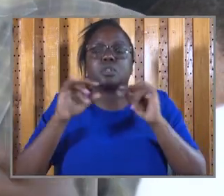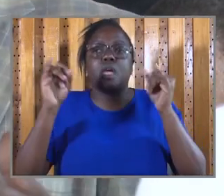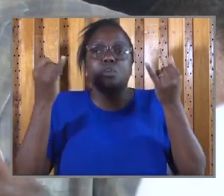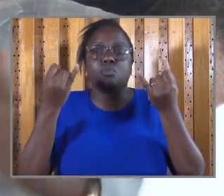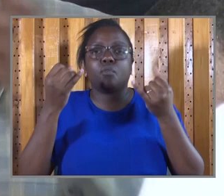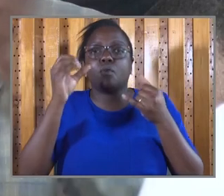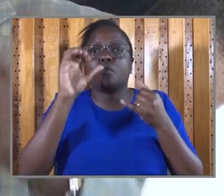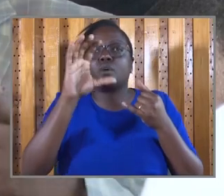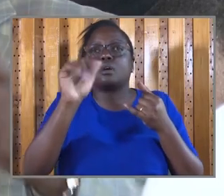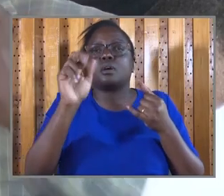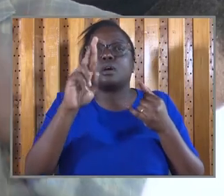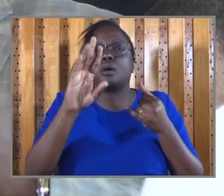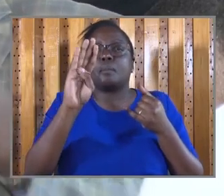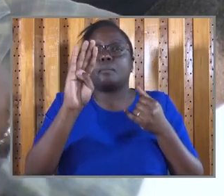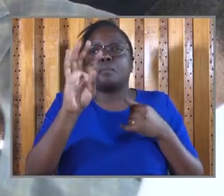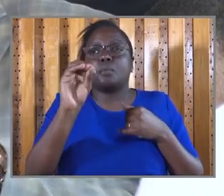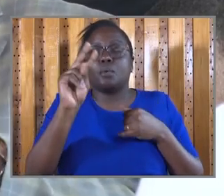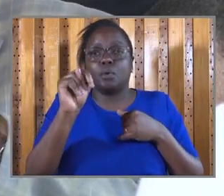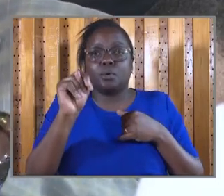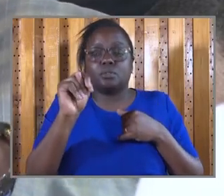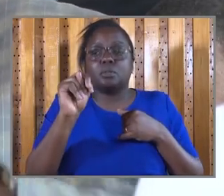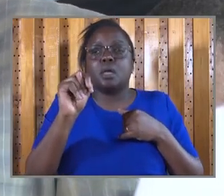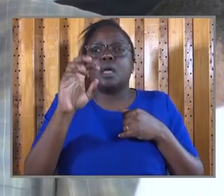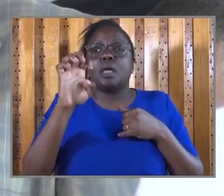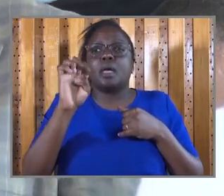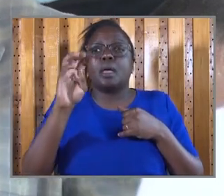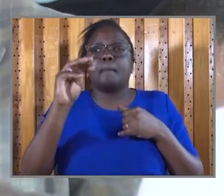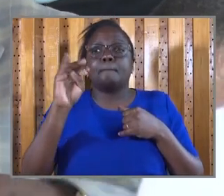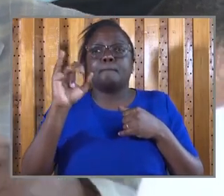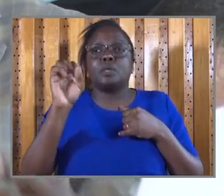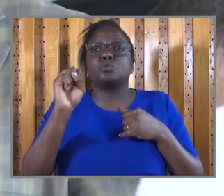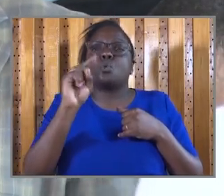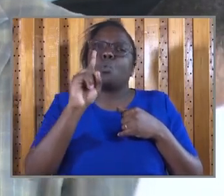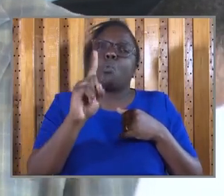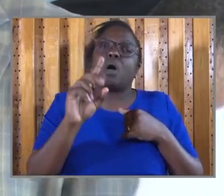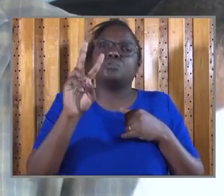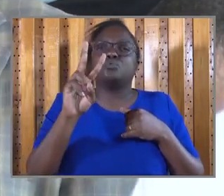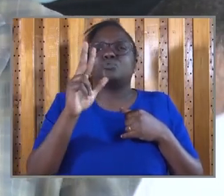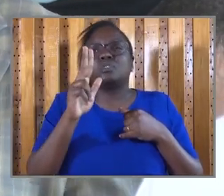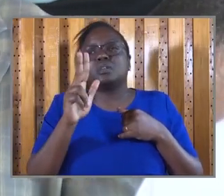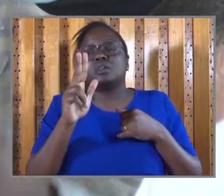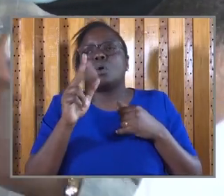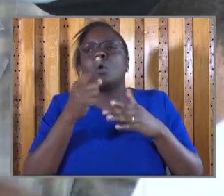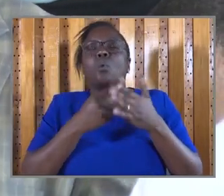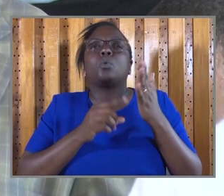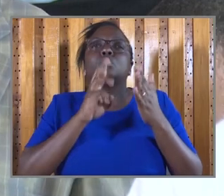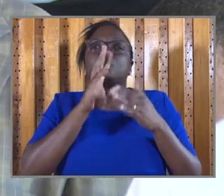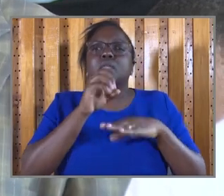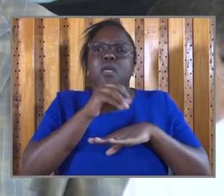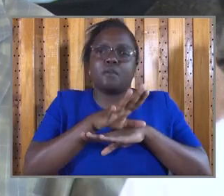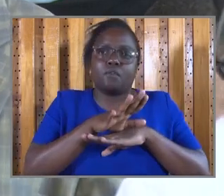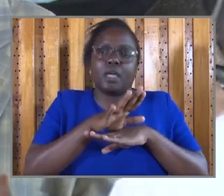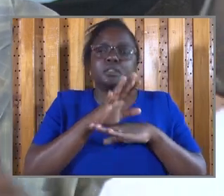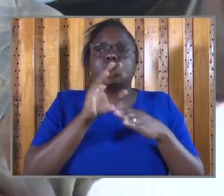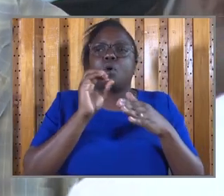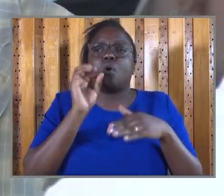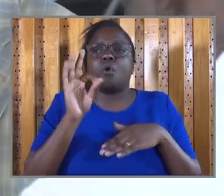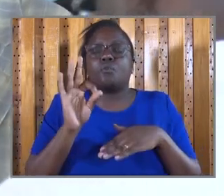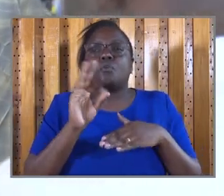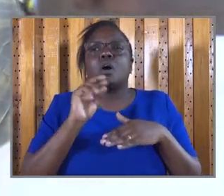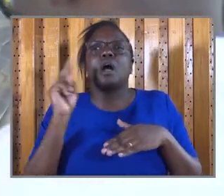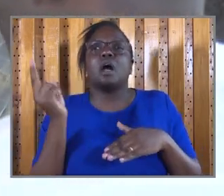carbon emissions, scope 1, scope 2, scope 3, which are becoming now, it's like mandatory. What will be the effect on